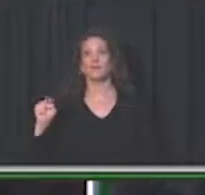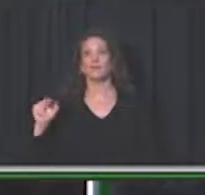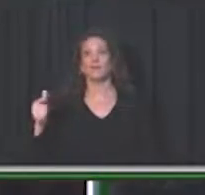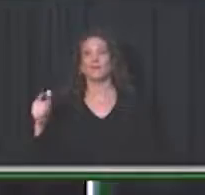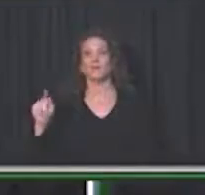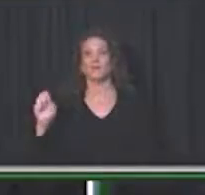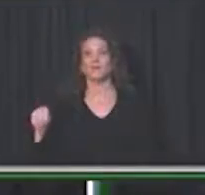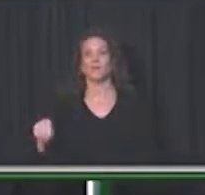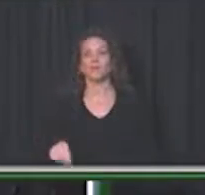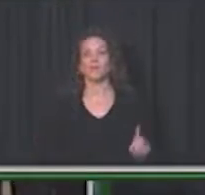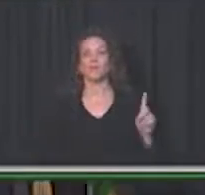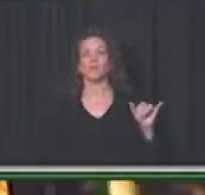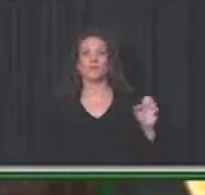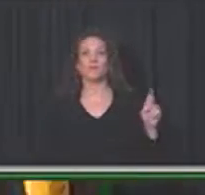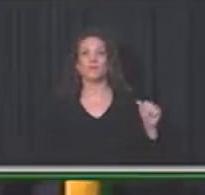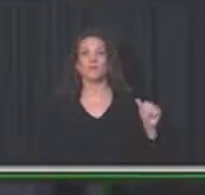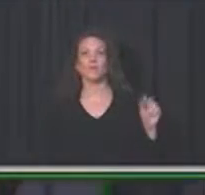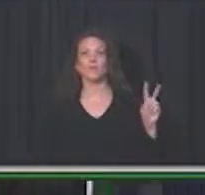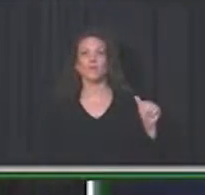Diana Vang.